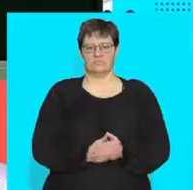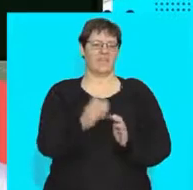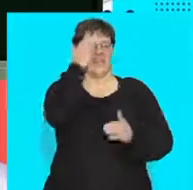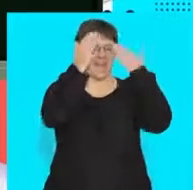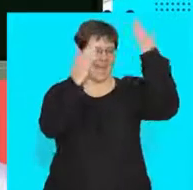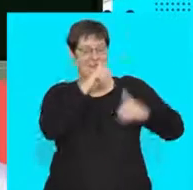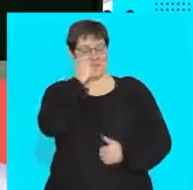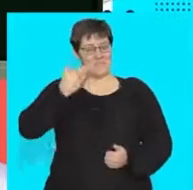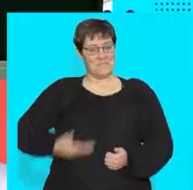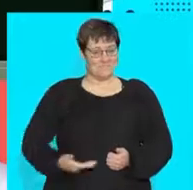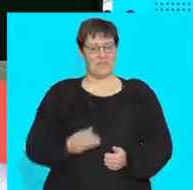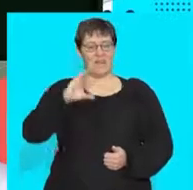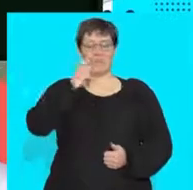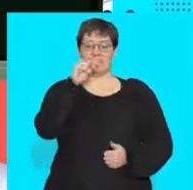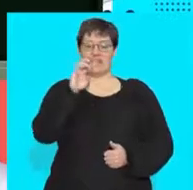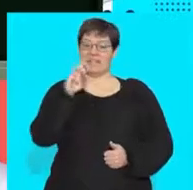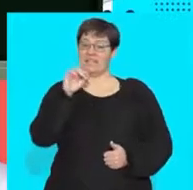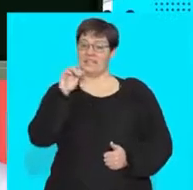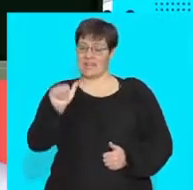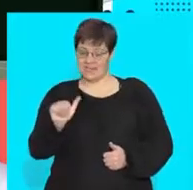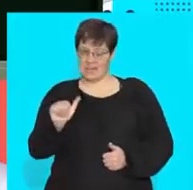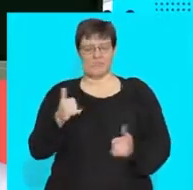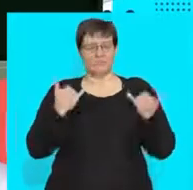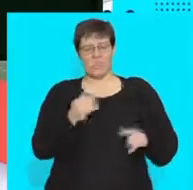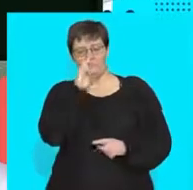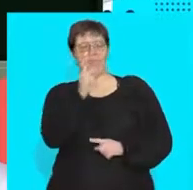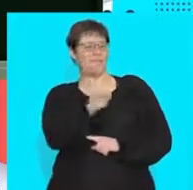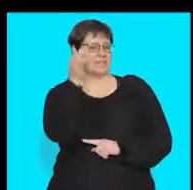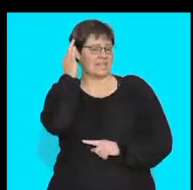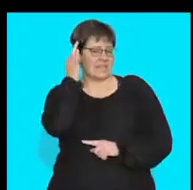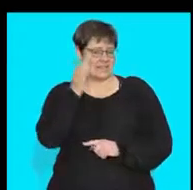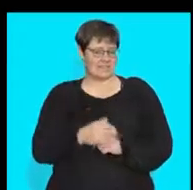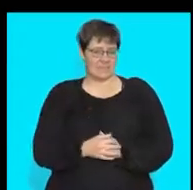Hi, my name is Griselda van Wyk and today we will be looking at the ear.